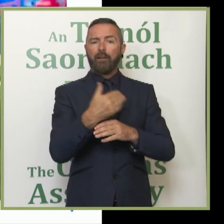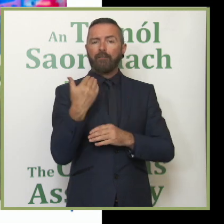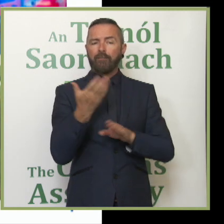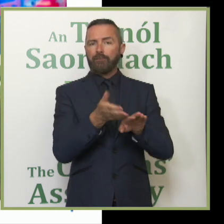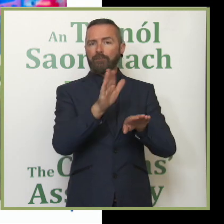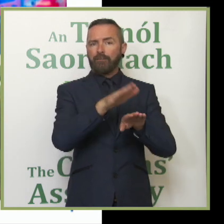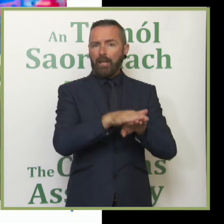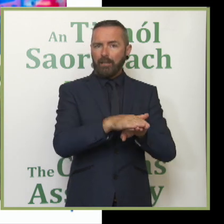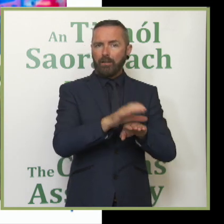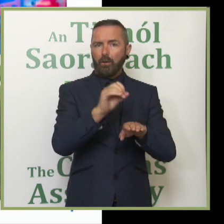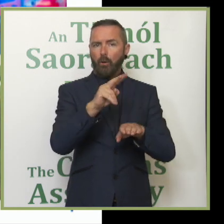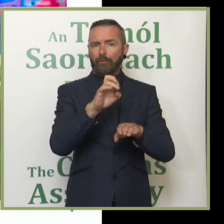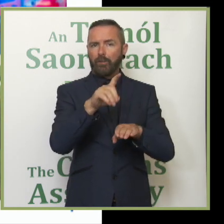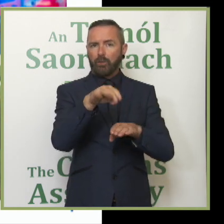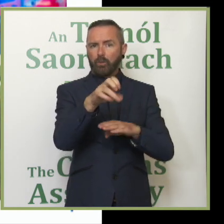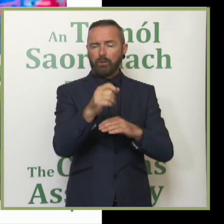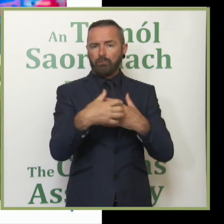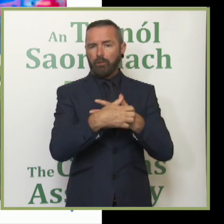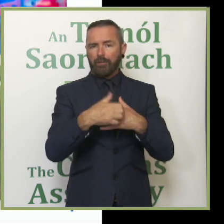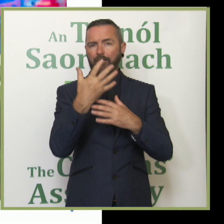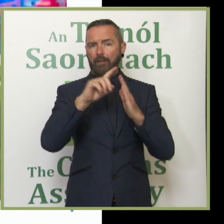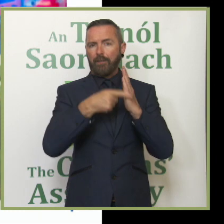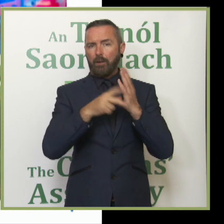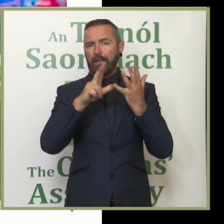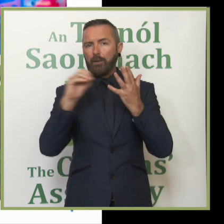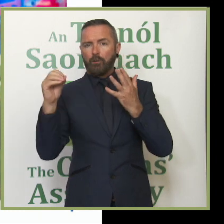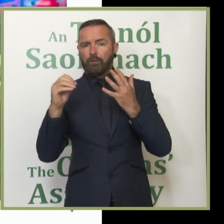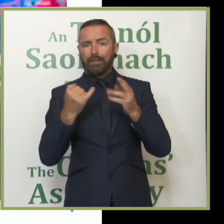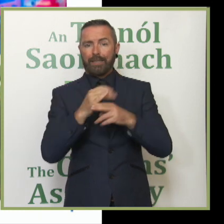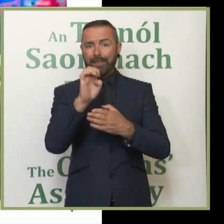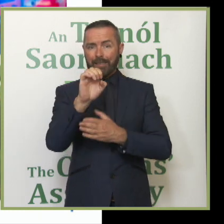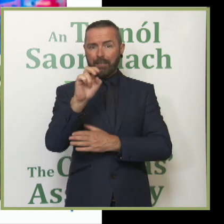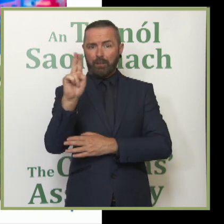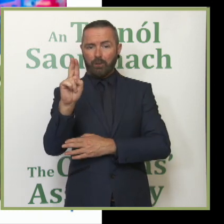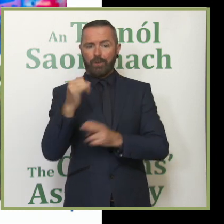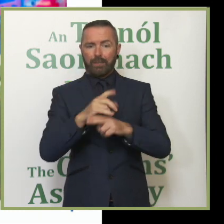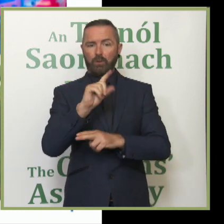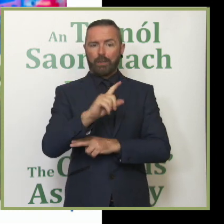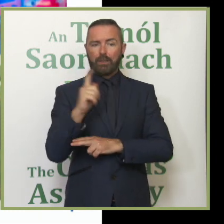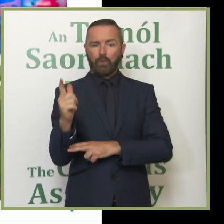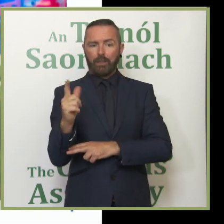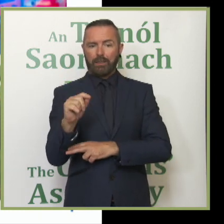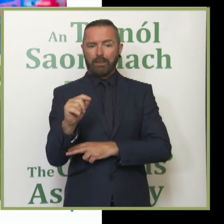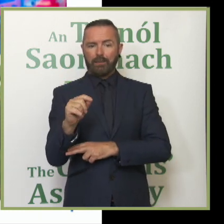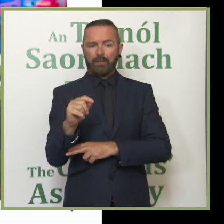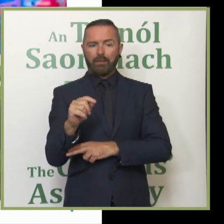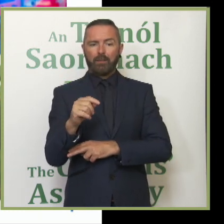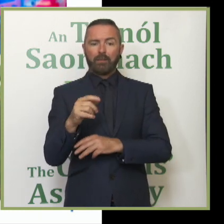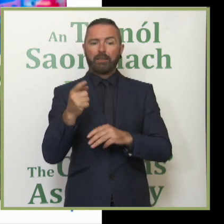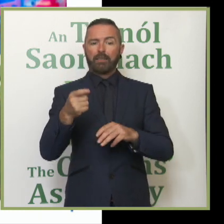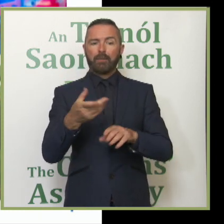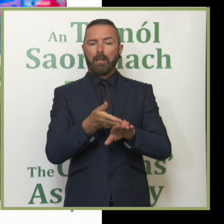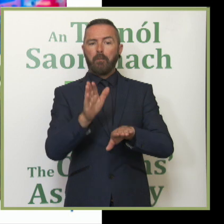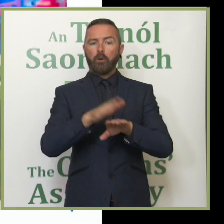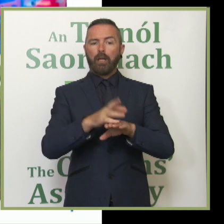And we can see that we have an estimated 5,800 fatal overdoses in the EU in 2020, giving us a mortality